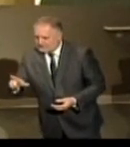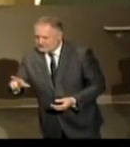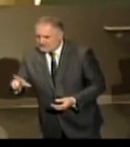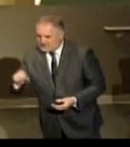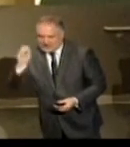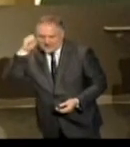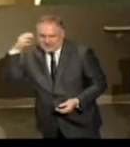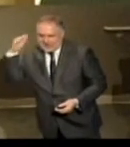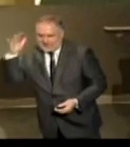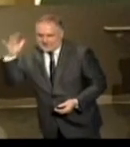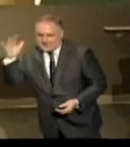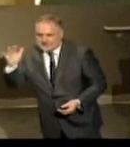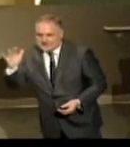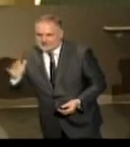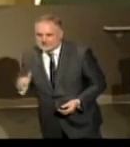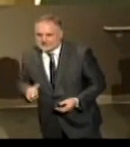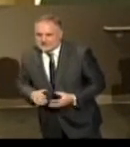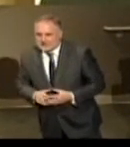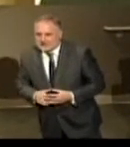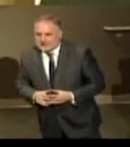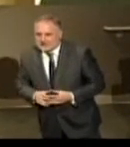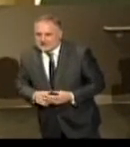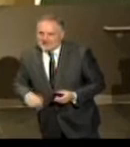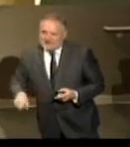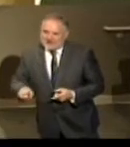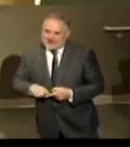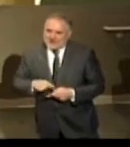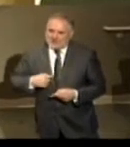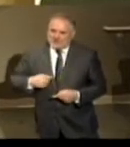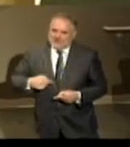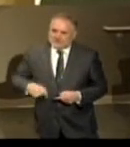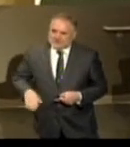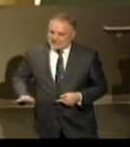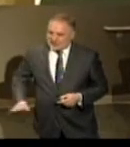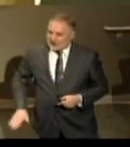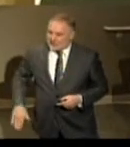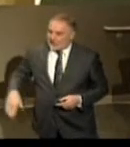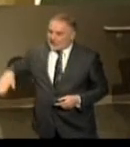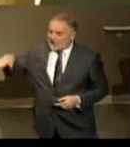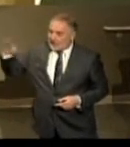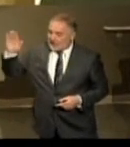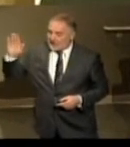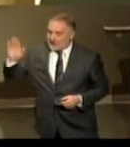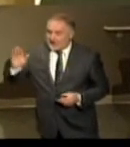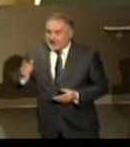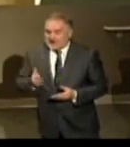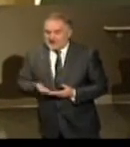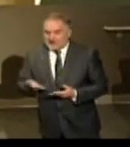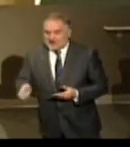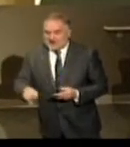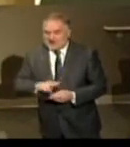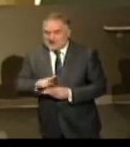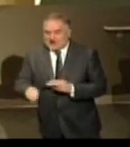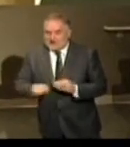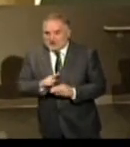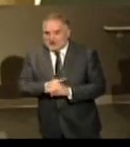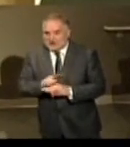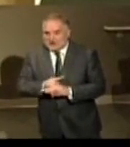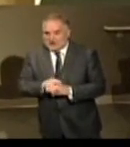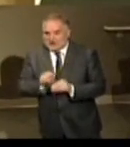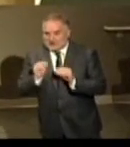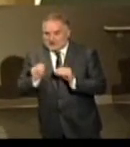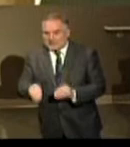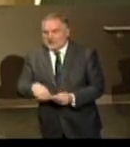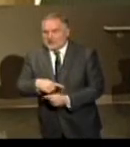they used to use the caulking around with the old material they would use to put around the pipes, the sewer pipes. We used to do that. I'd watch that silver